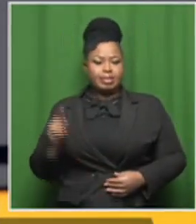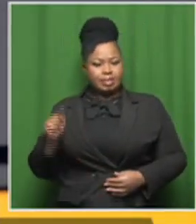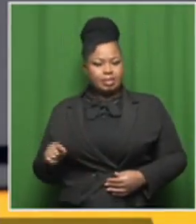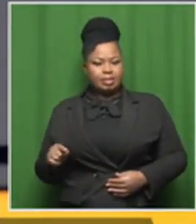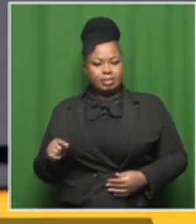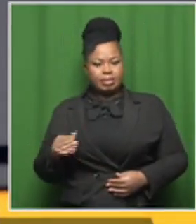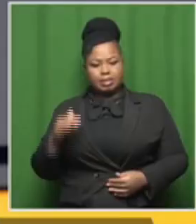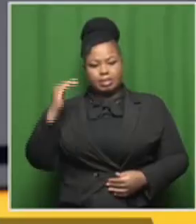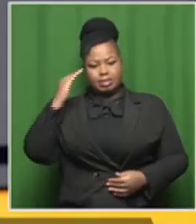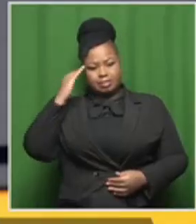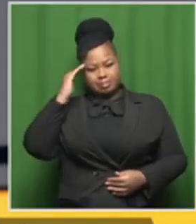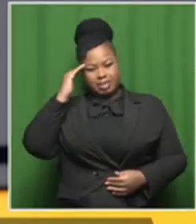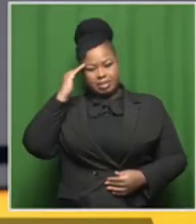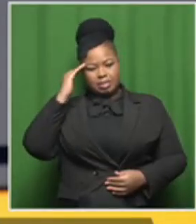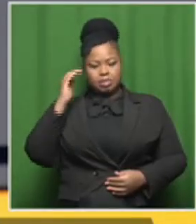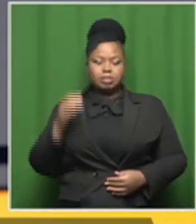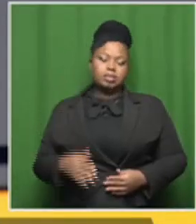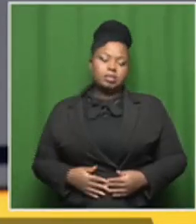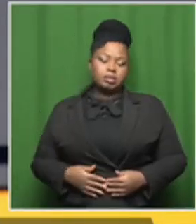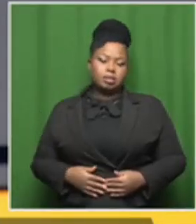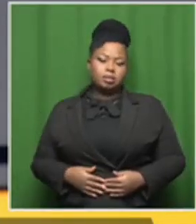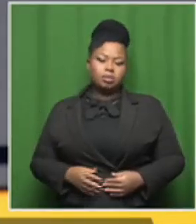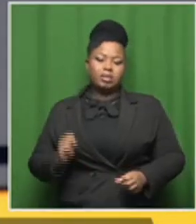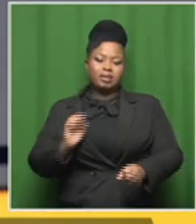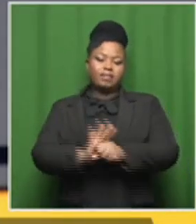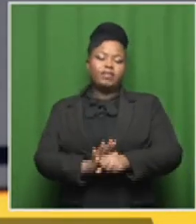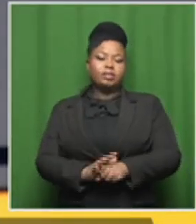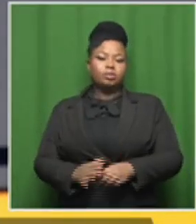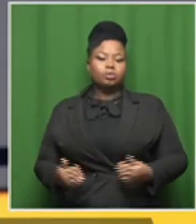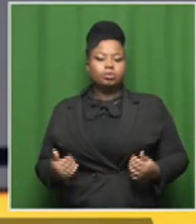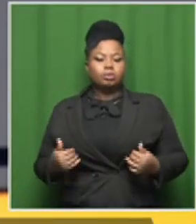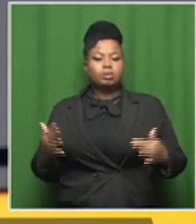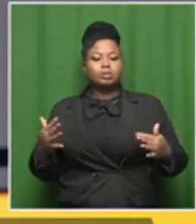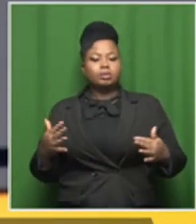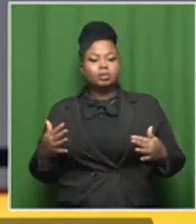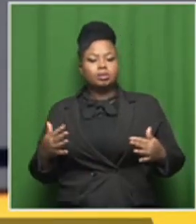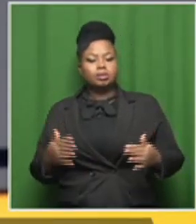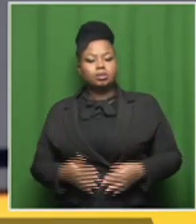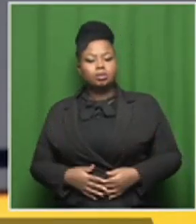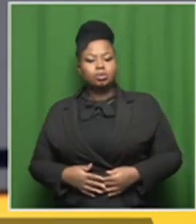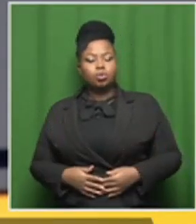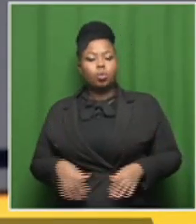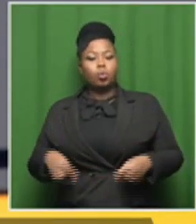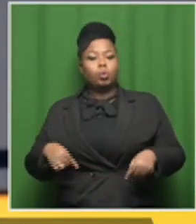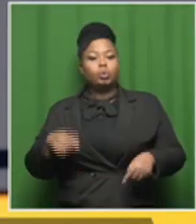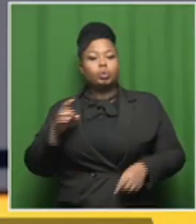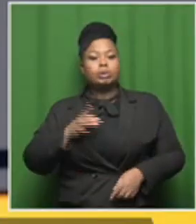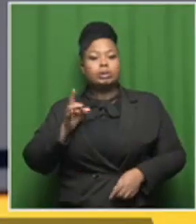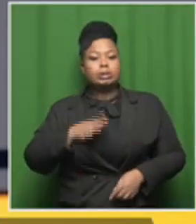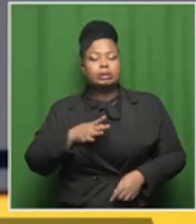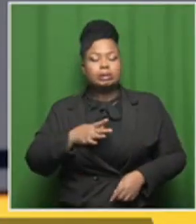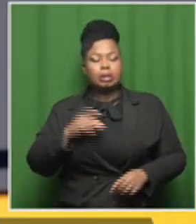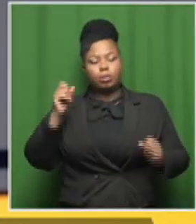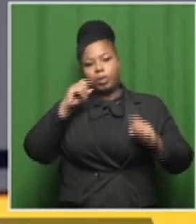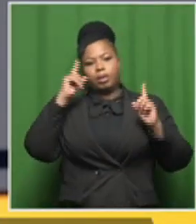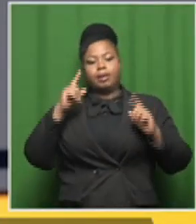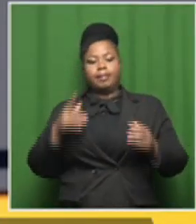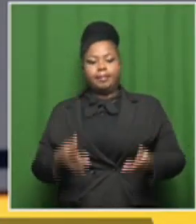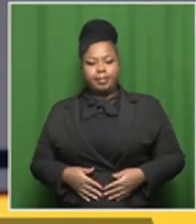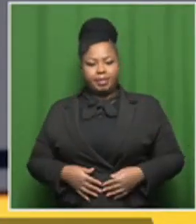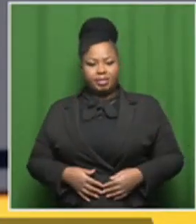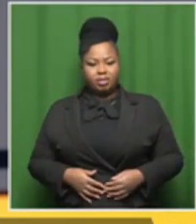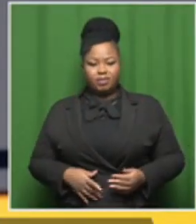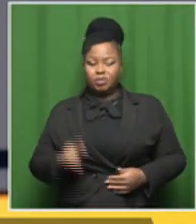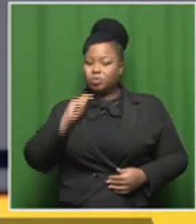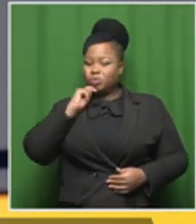really, that really plays on your mind. You start having real fears about waking up, and are you going to